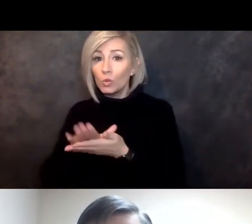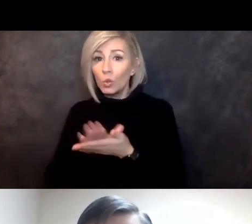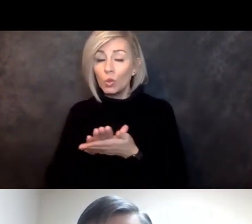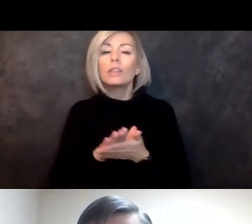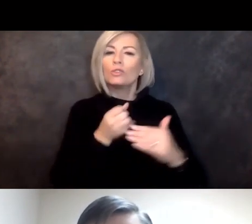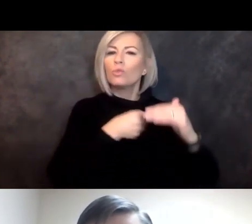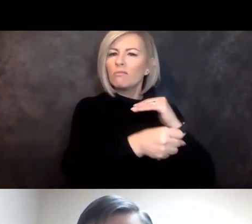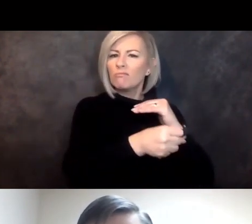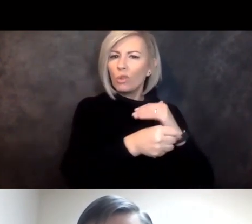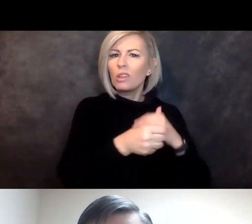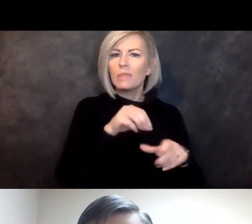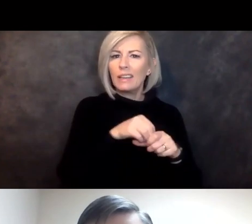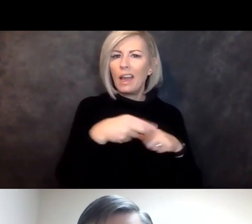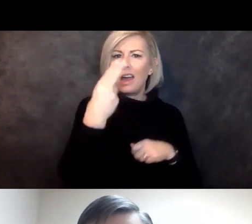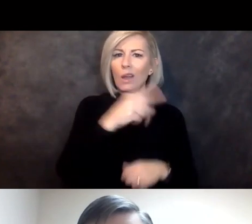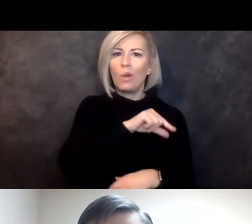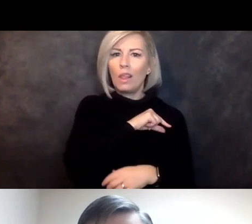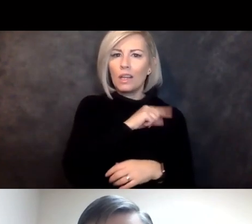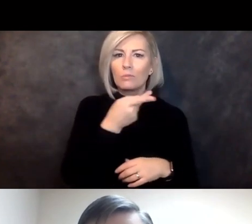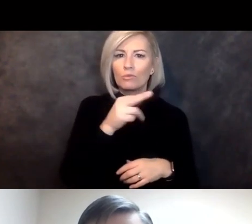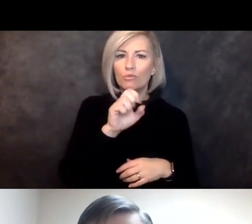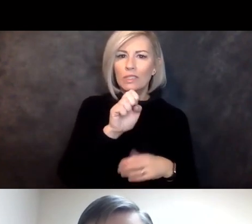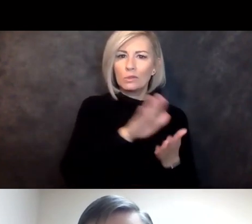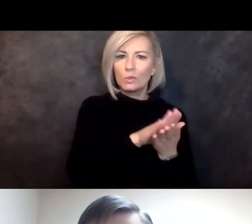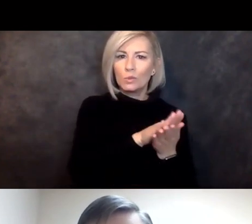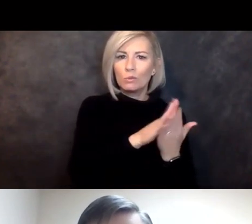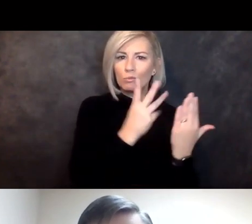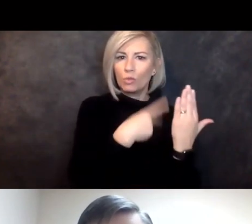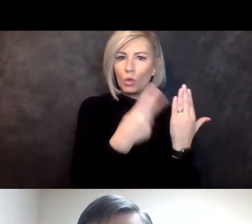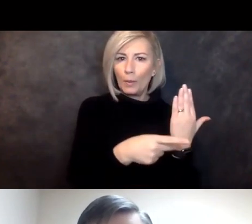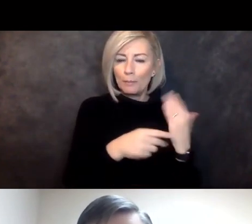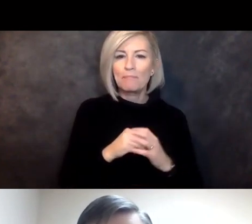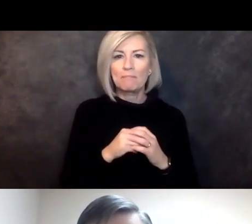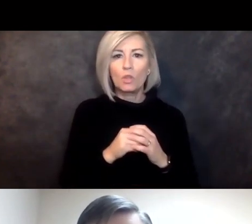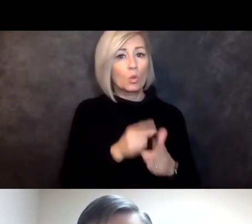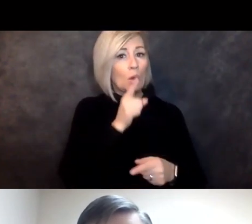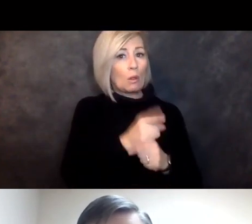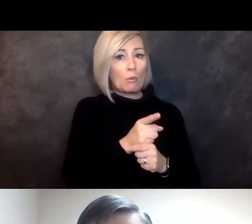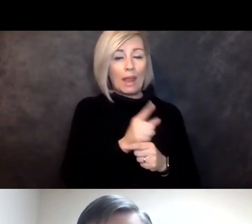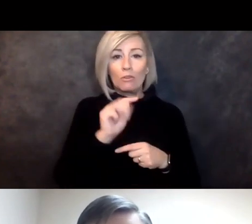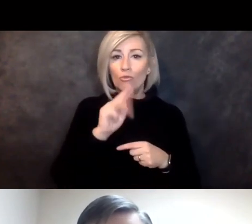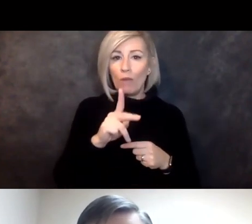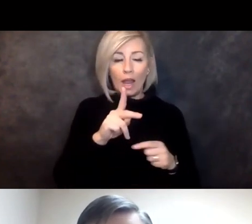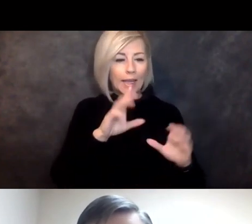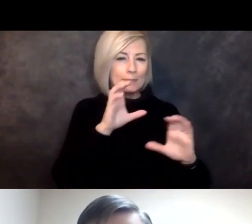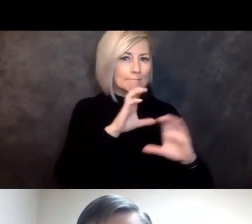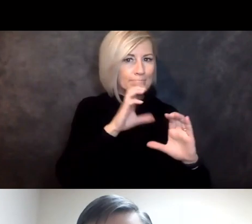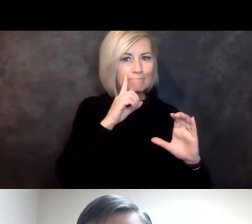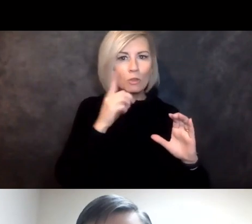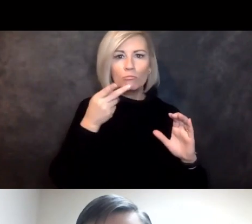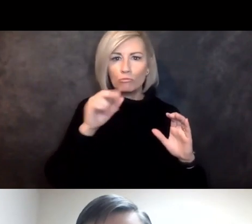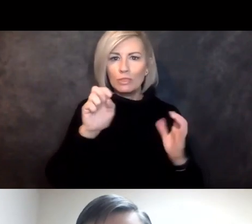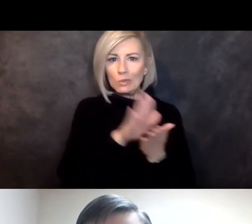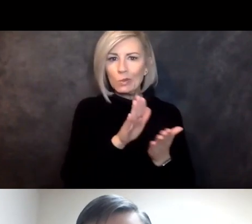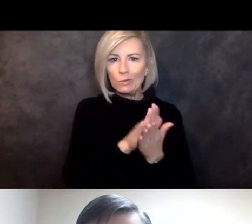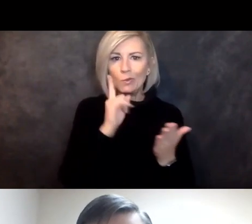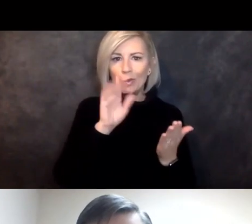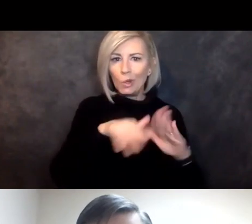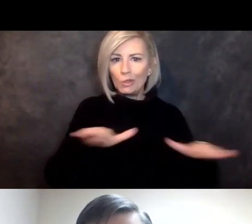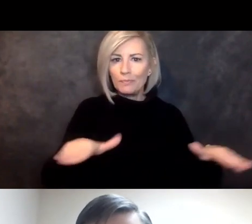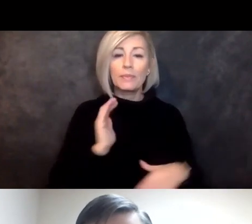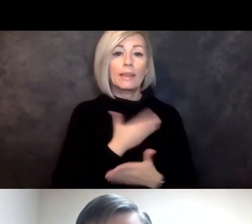preschool program, so you are on the right track by looking into preschool for your child. Our students